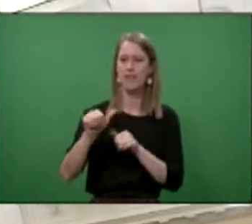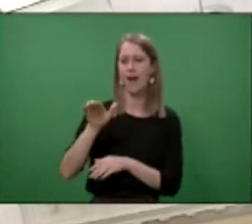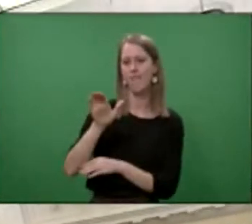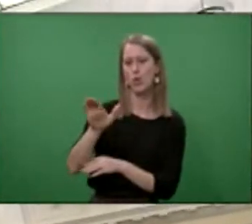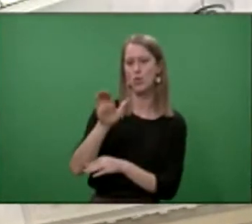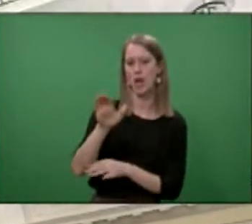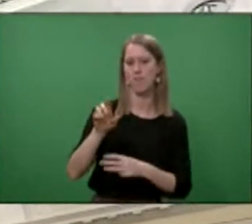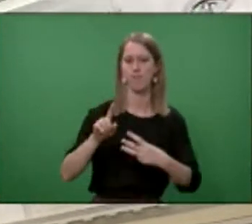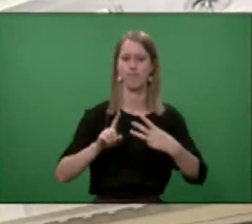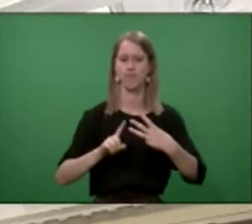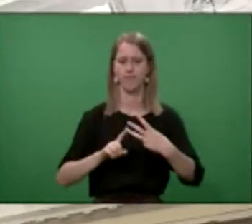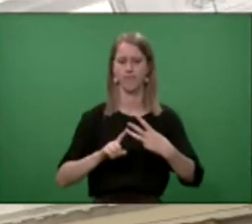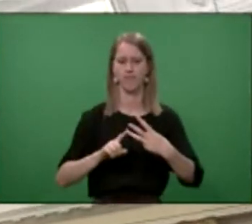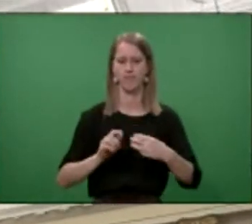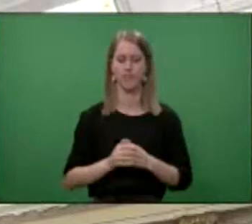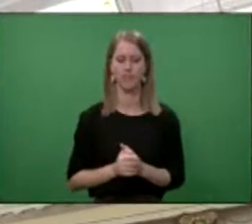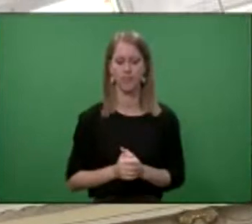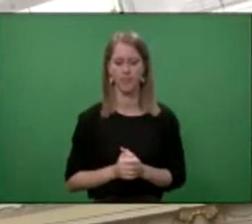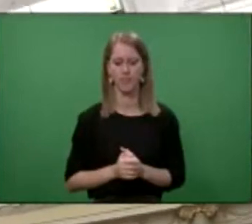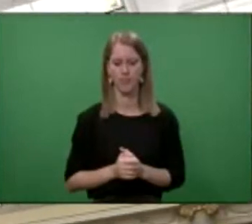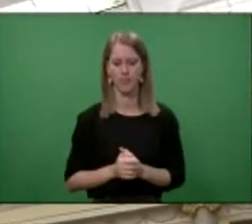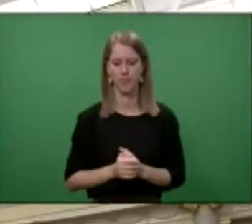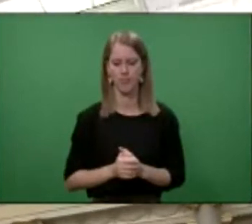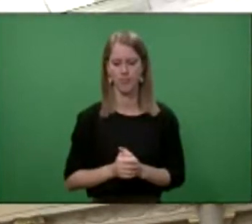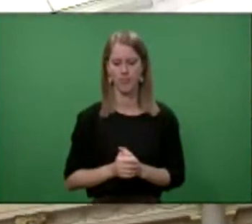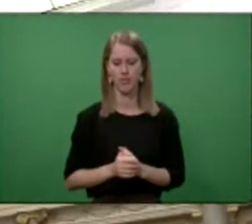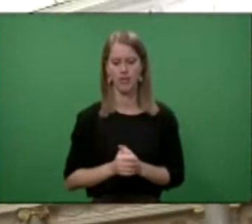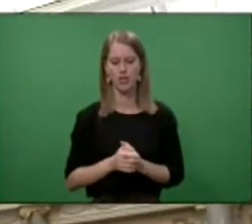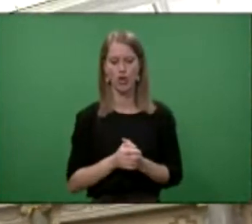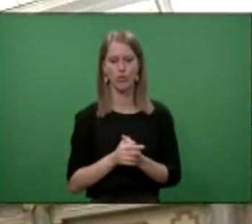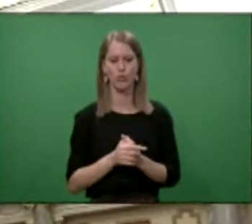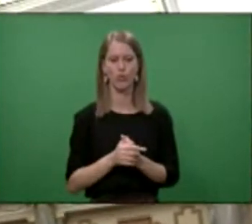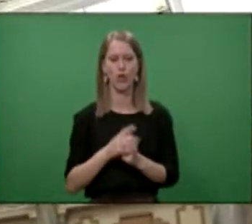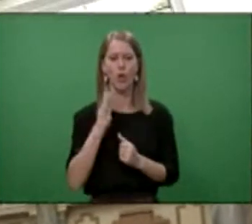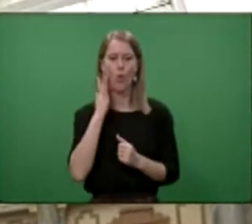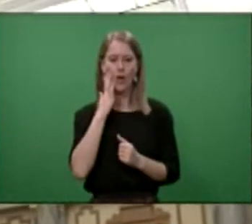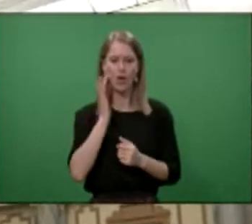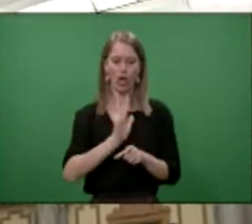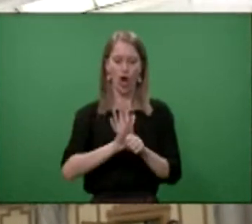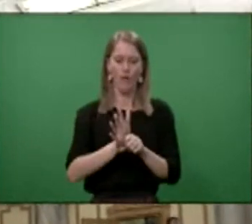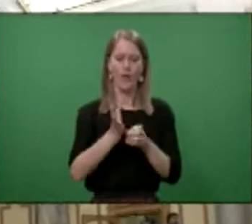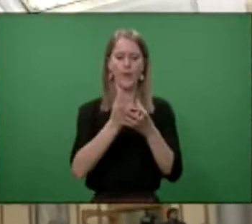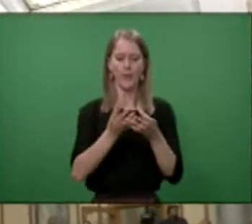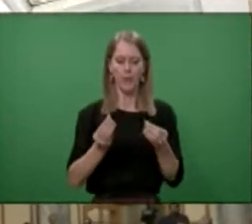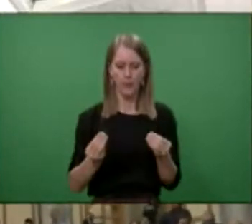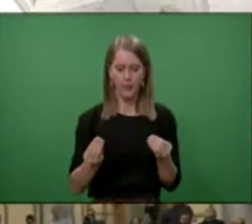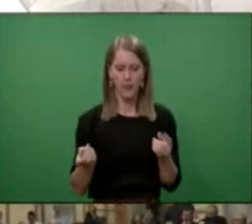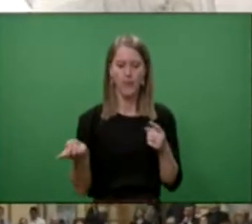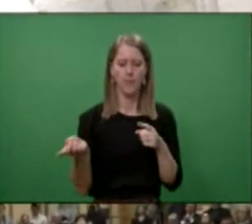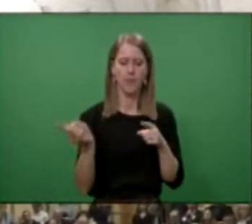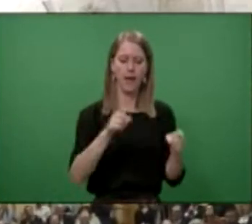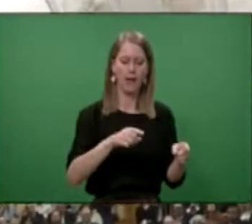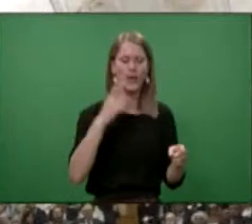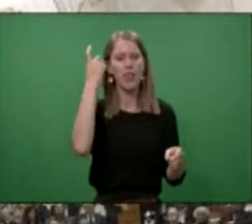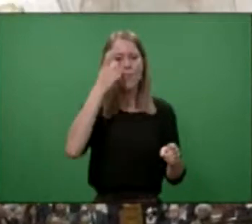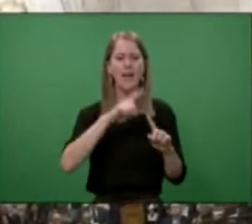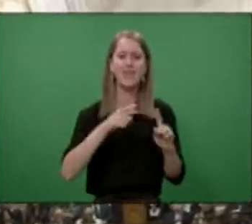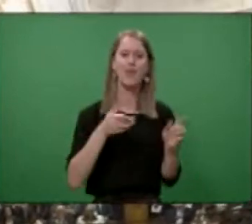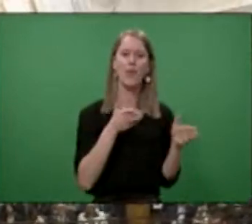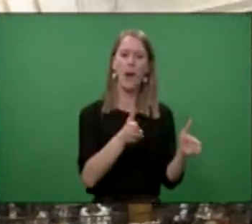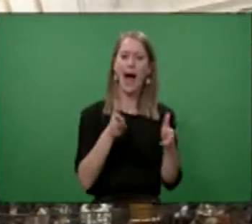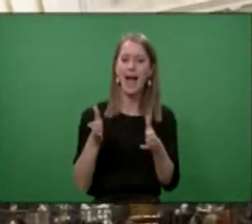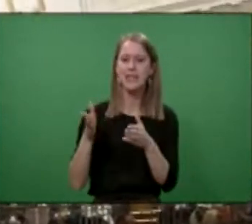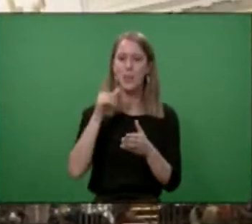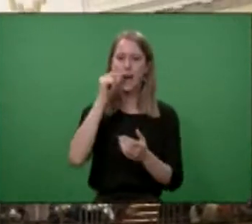and pace of the recovery offers an opportunity to reshape the way things are done in New Zealand, to innovate and improve our